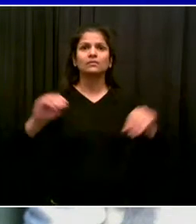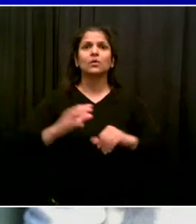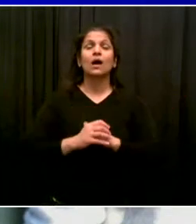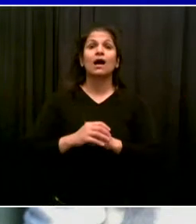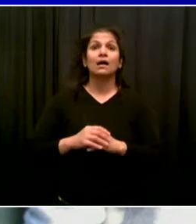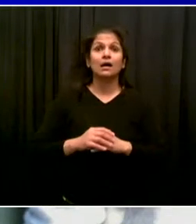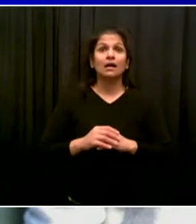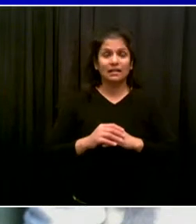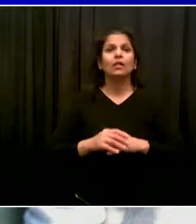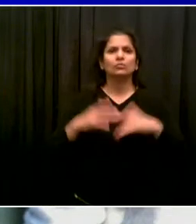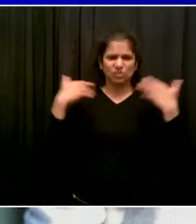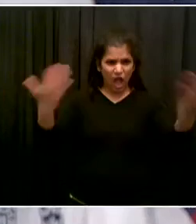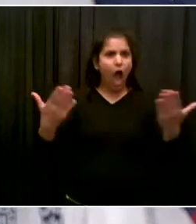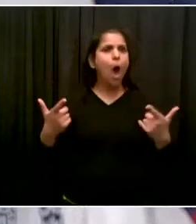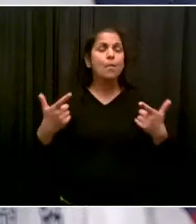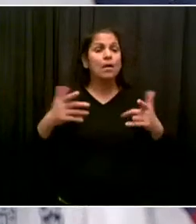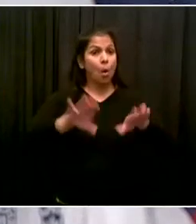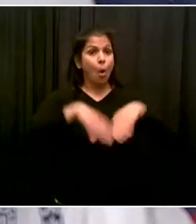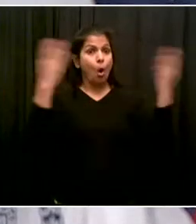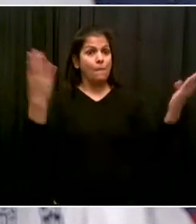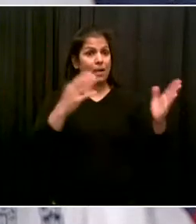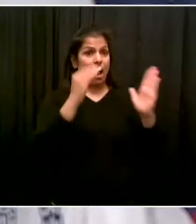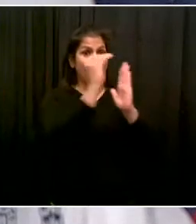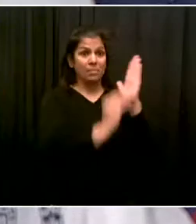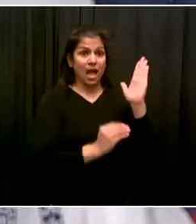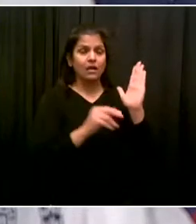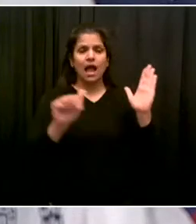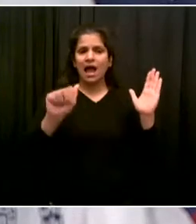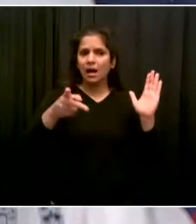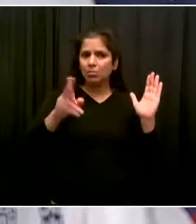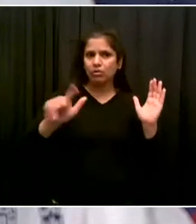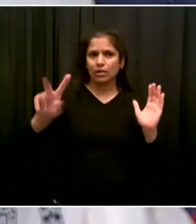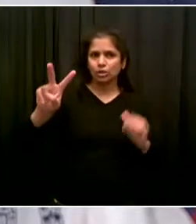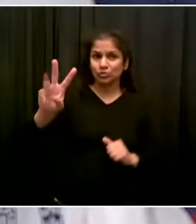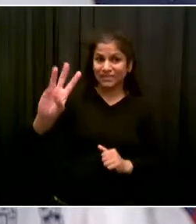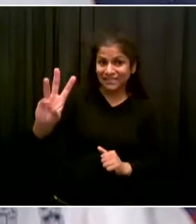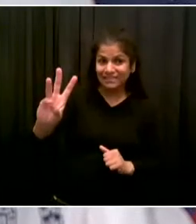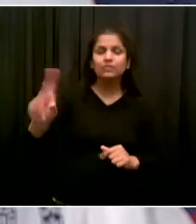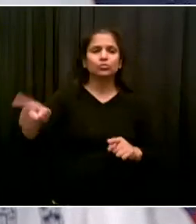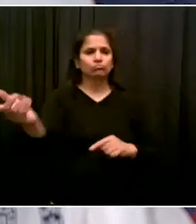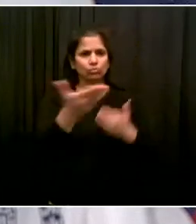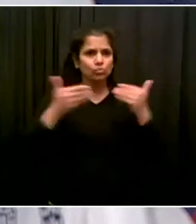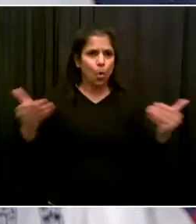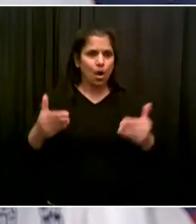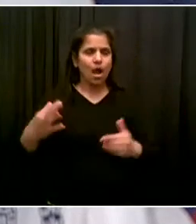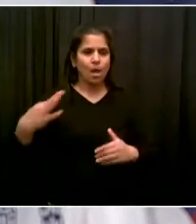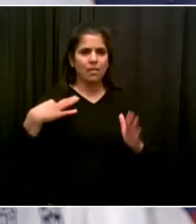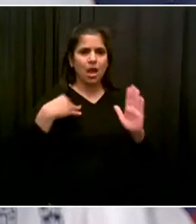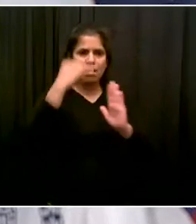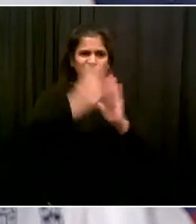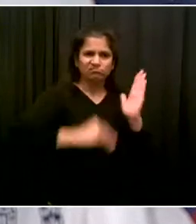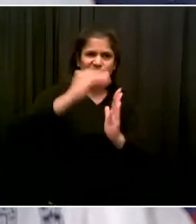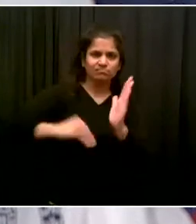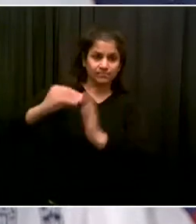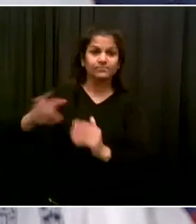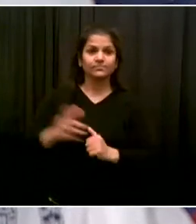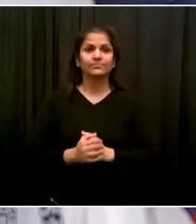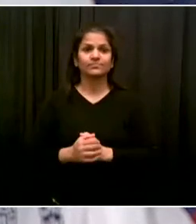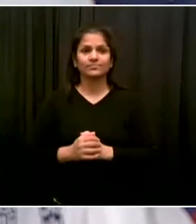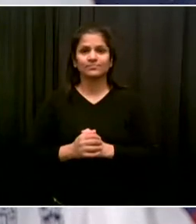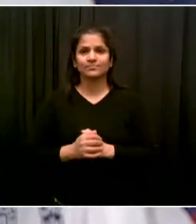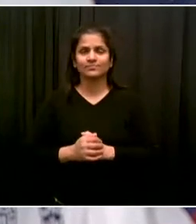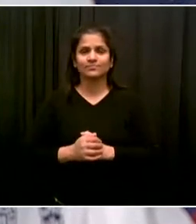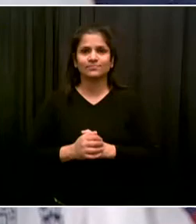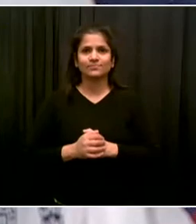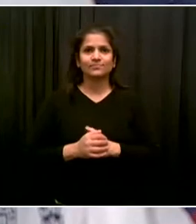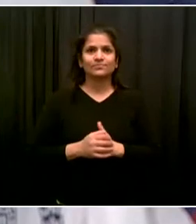thereafter. Also important that unlike any of our previous initiatives, this will start summer opportunities starting at the